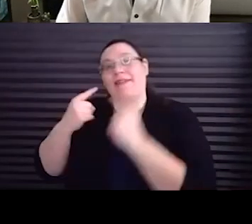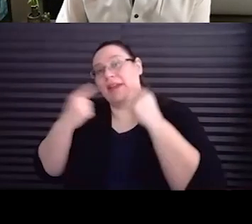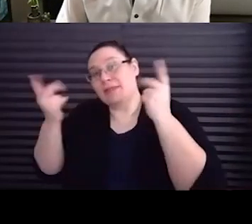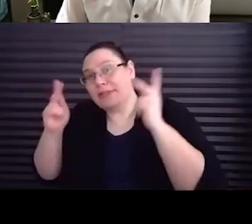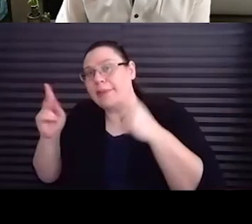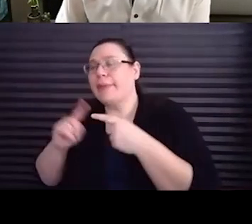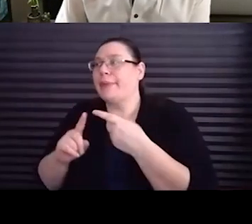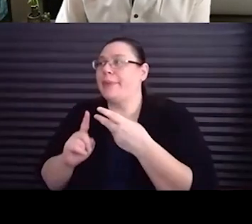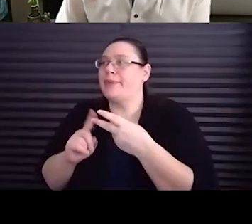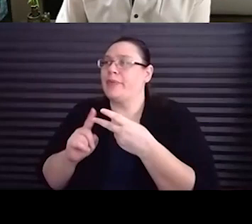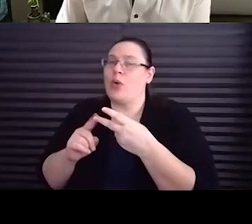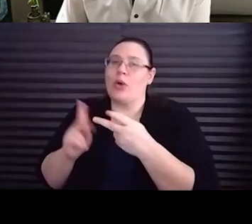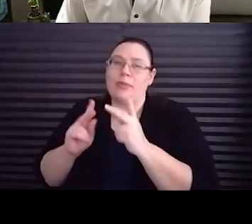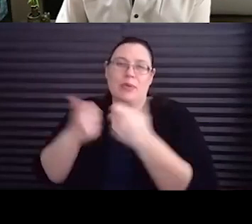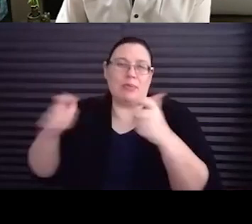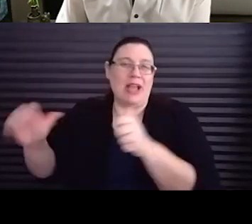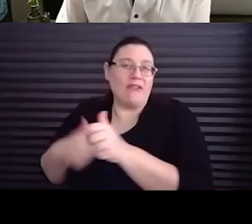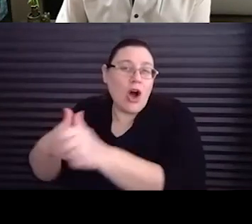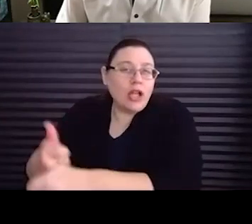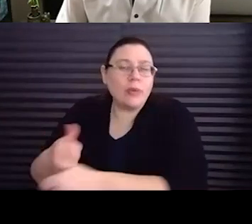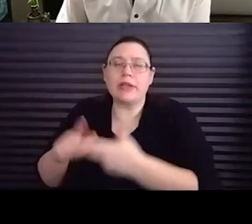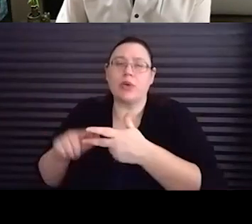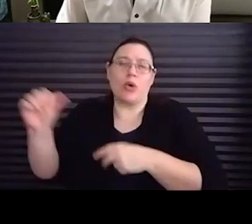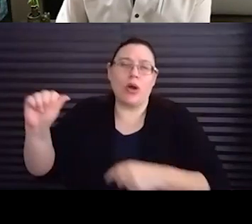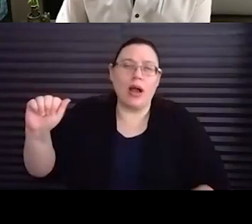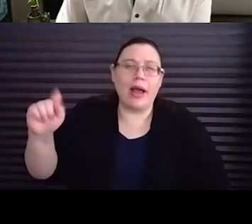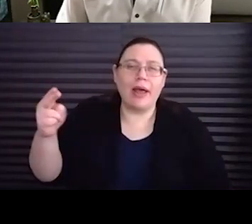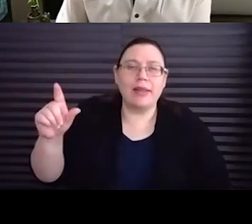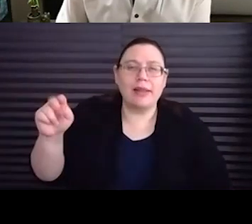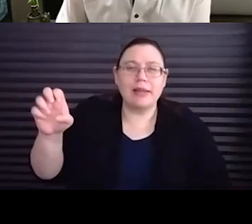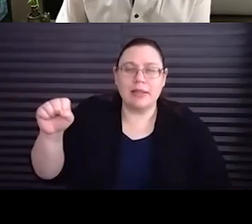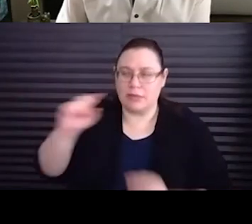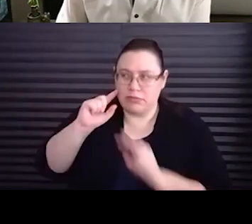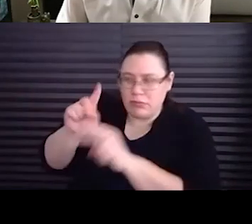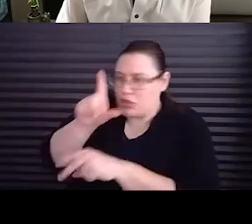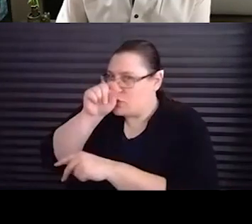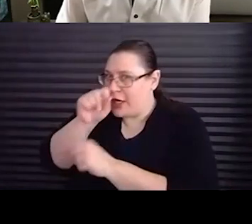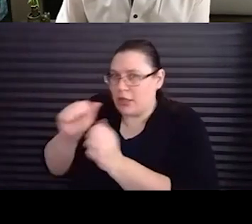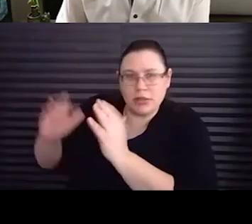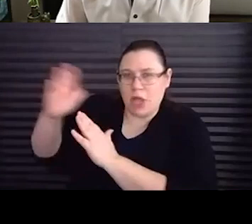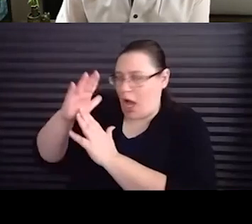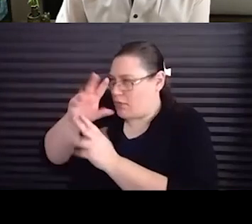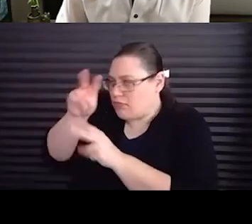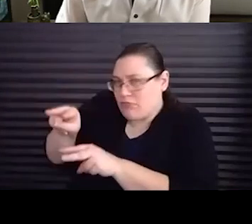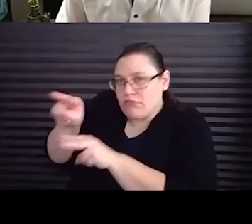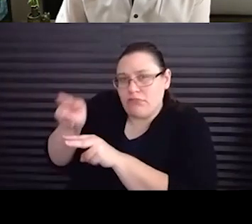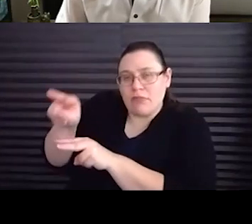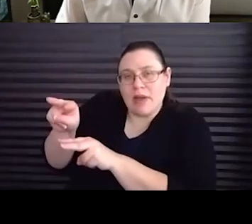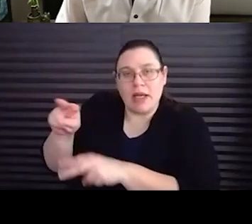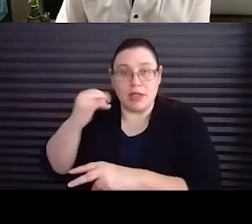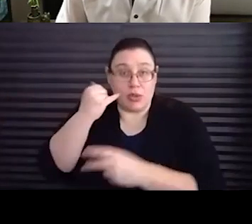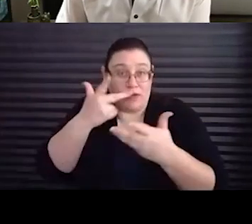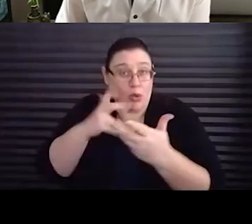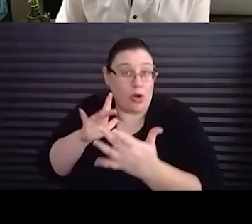or people with larger followings or athletes, like they really pay attention to Twitter above all platforms. So I feel like, you know, if you're looking to reach